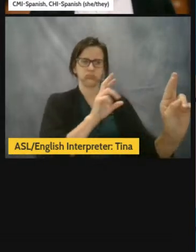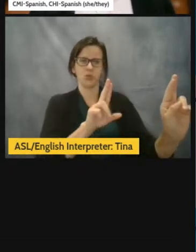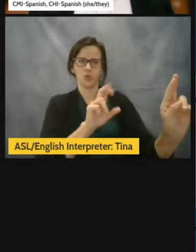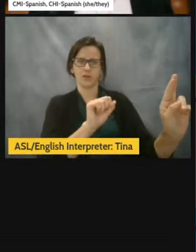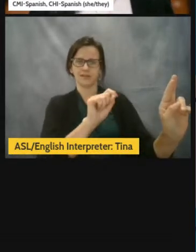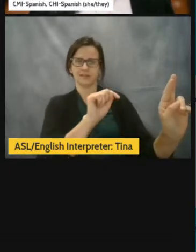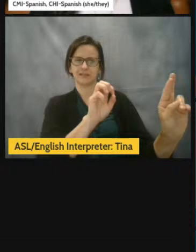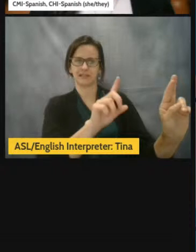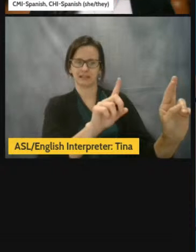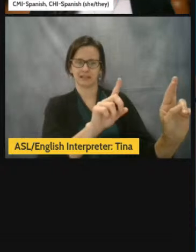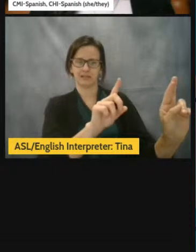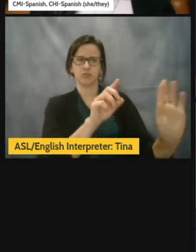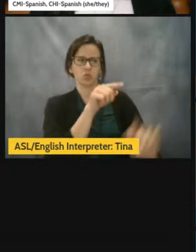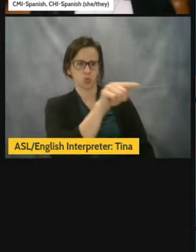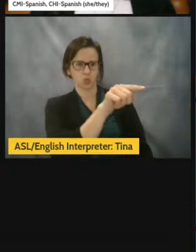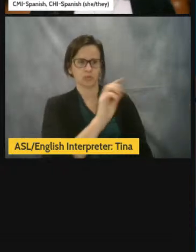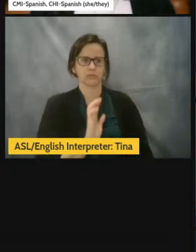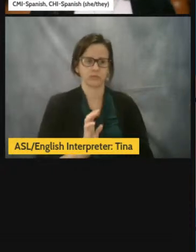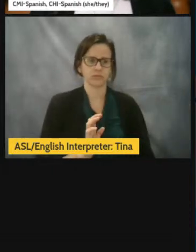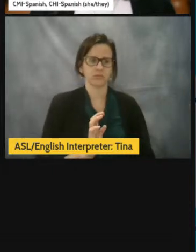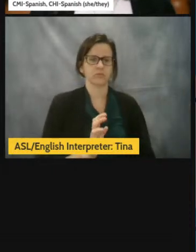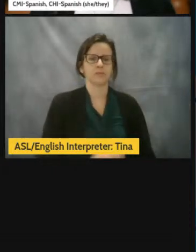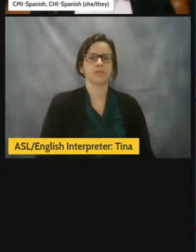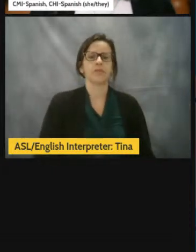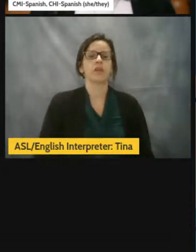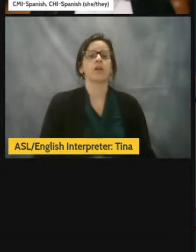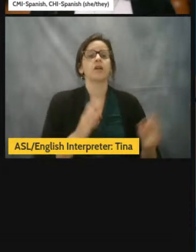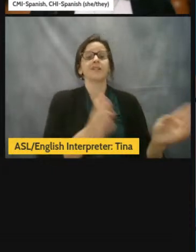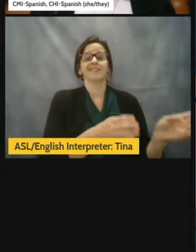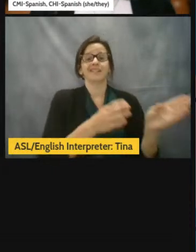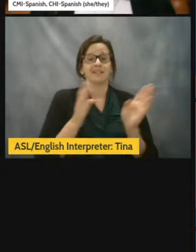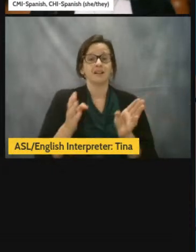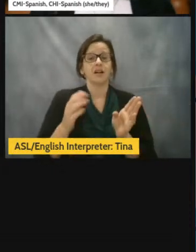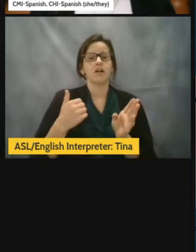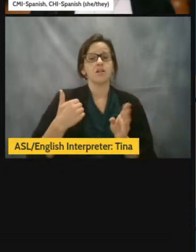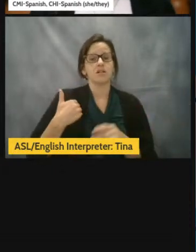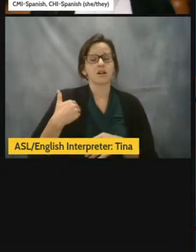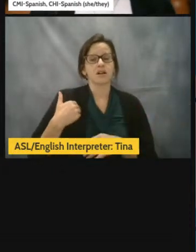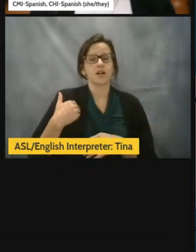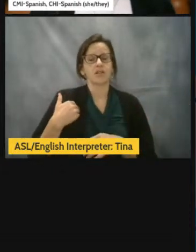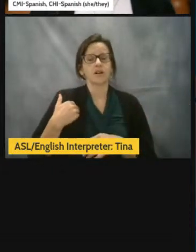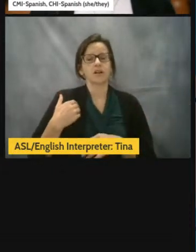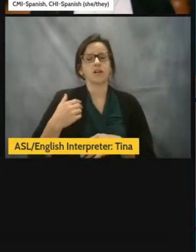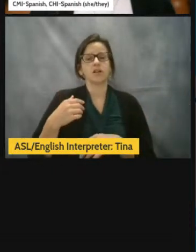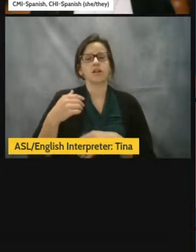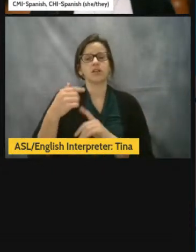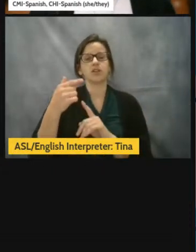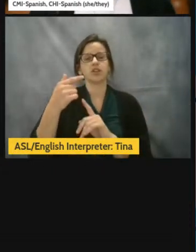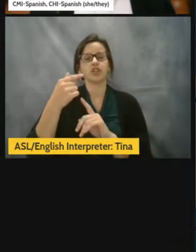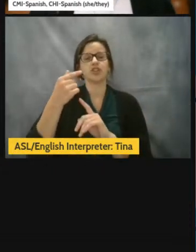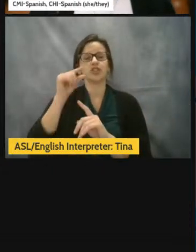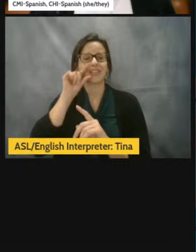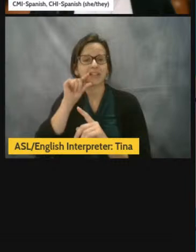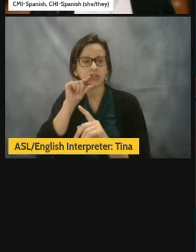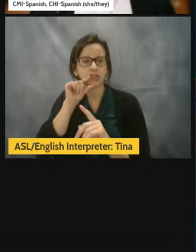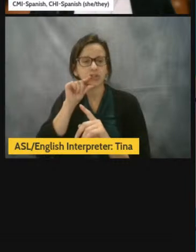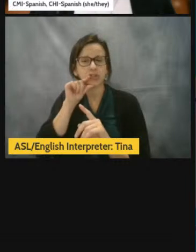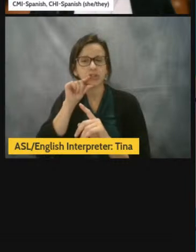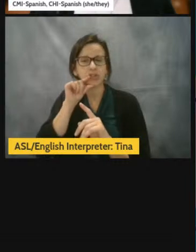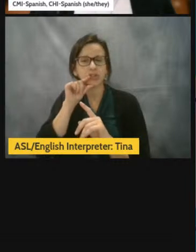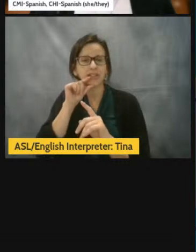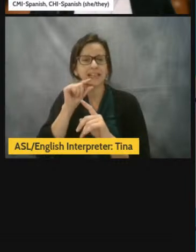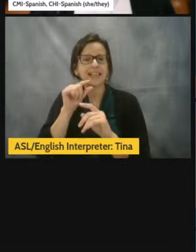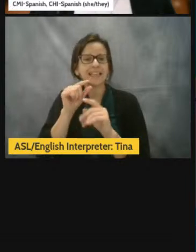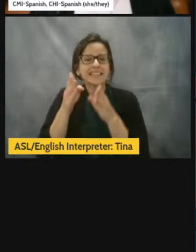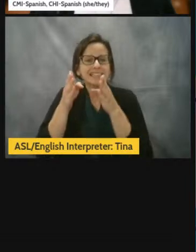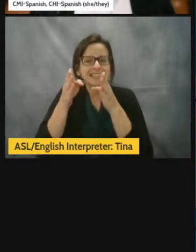U-S-T-E-D. And then we have gendered singular third person pronouns. So we have él, which is E